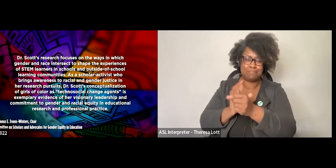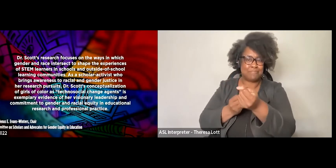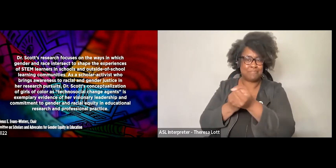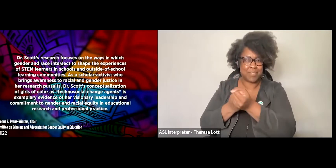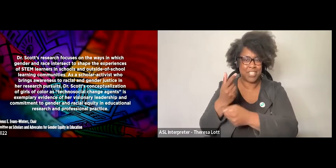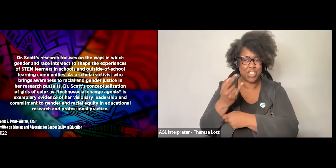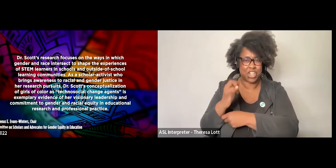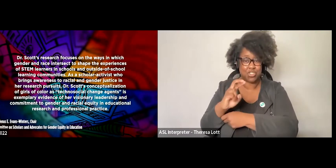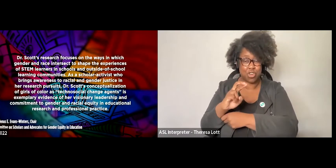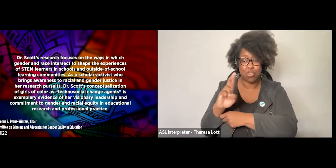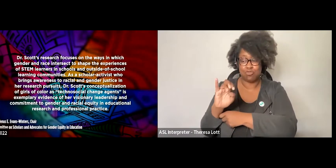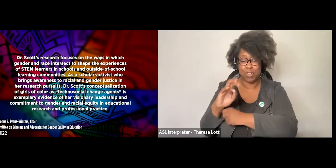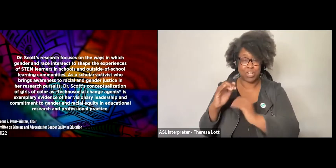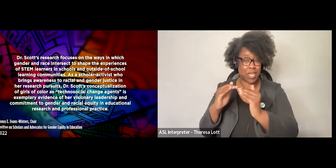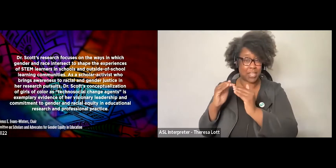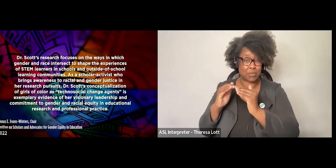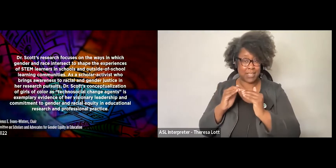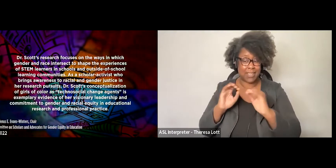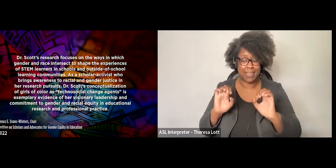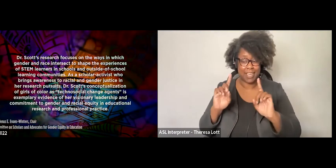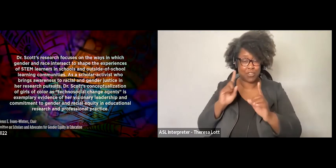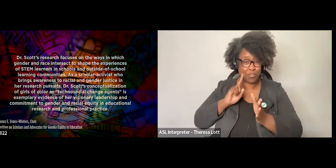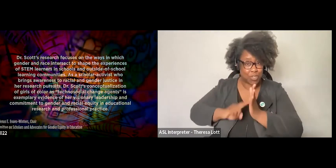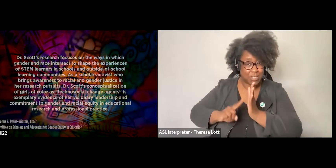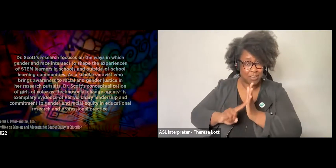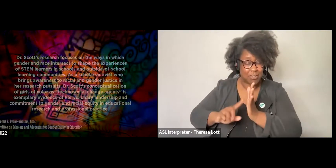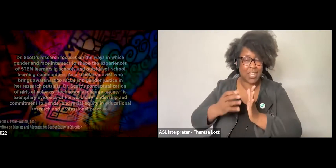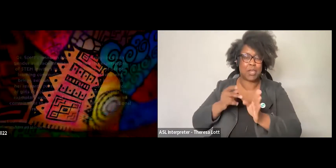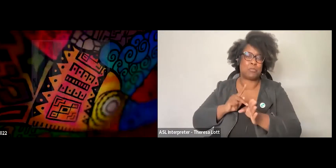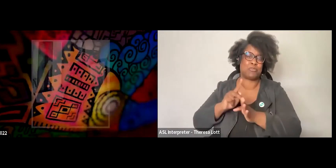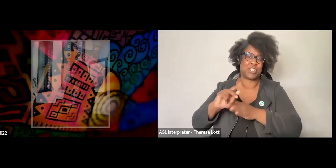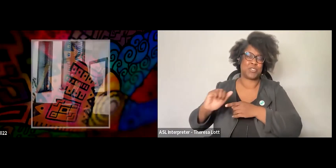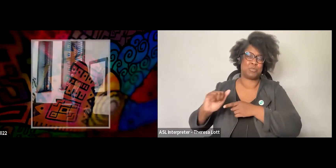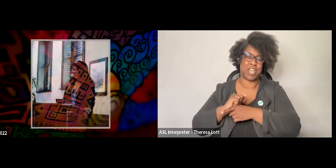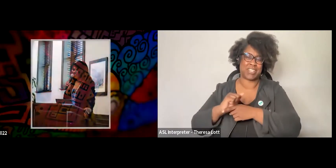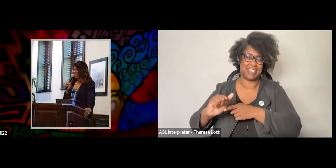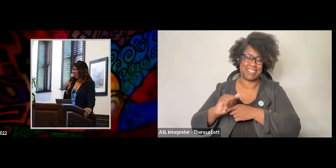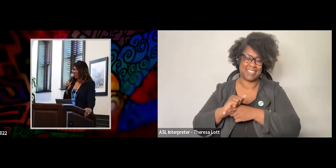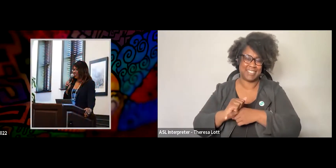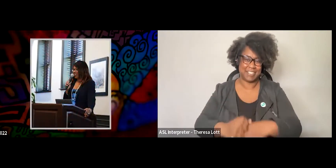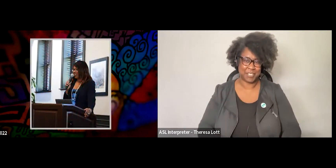equity in educational research and professional practice.